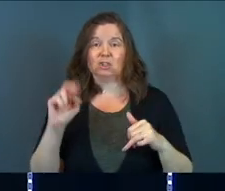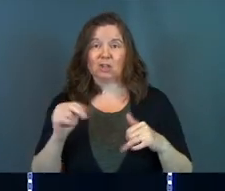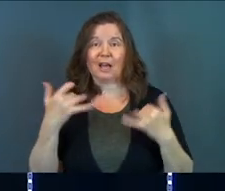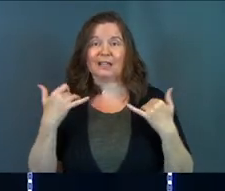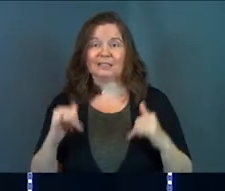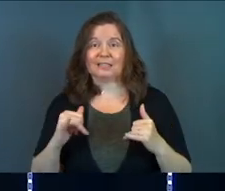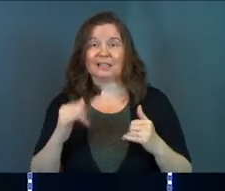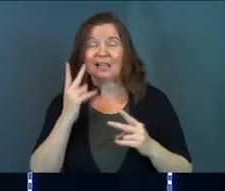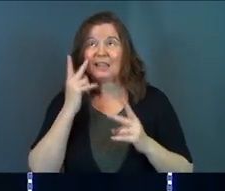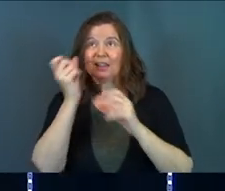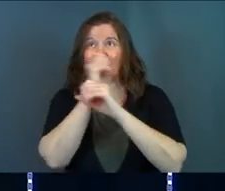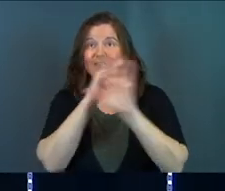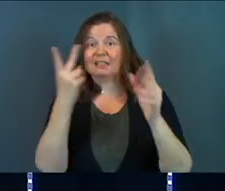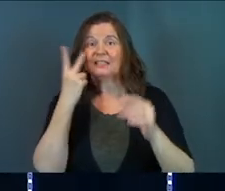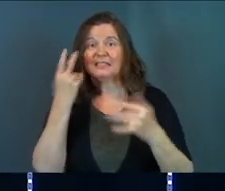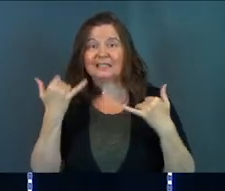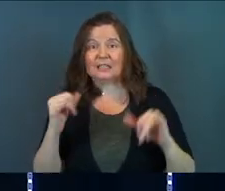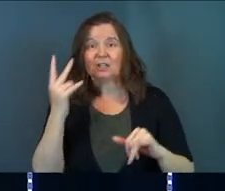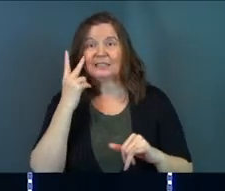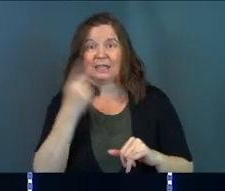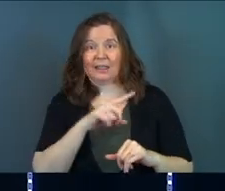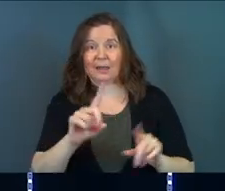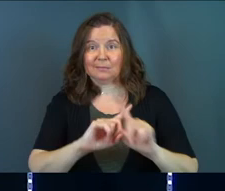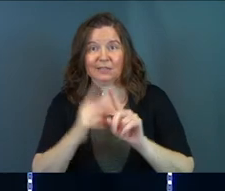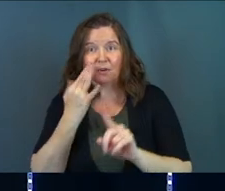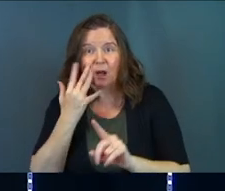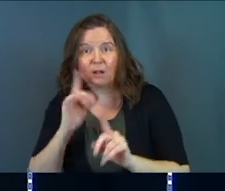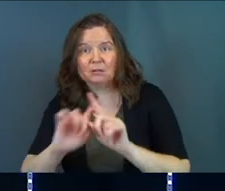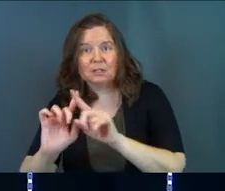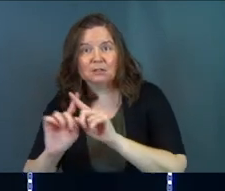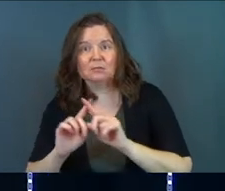John, still in the vision, still sees them.